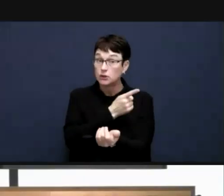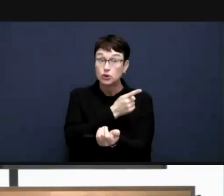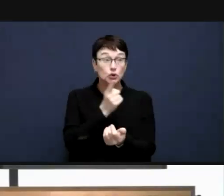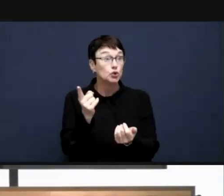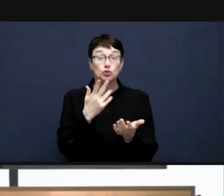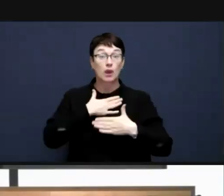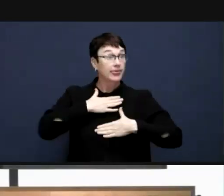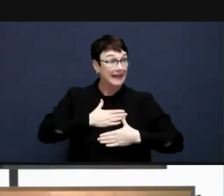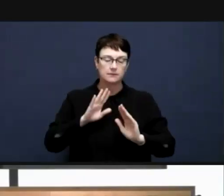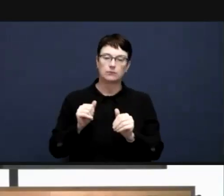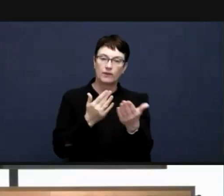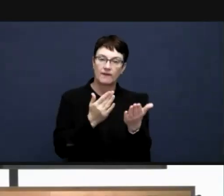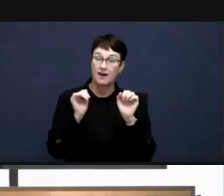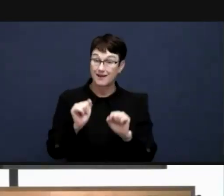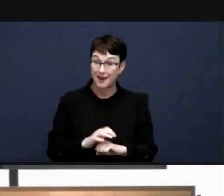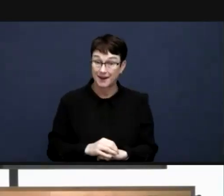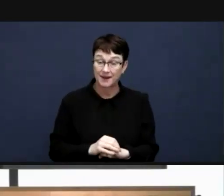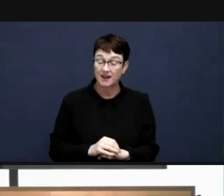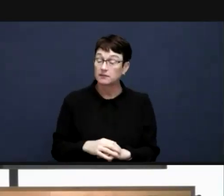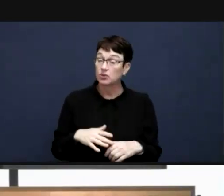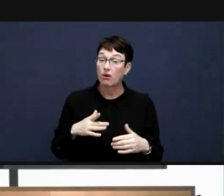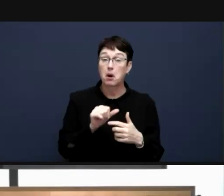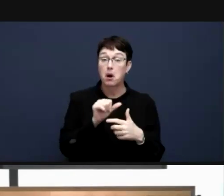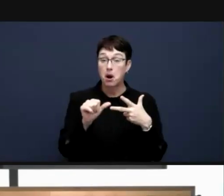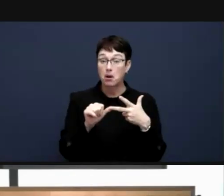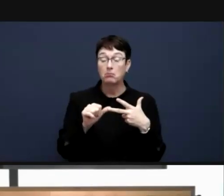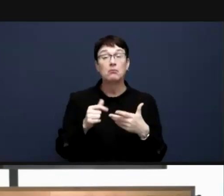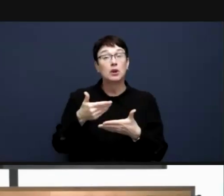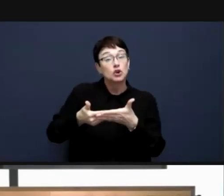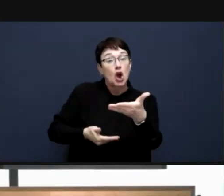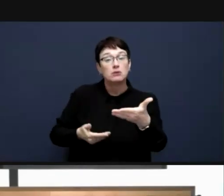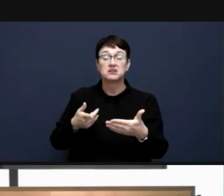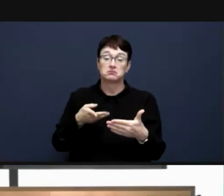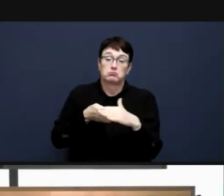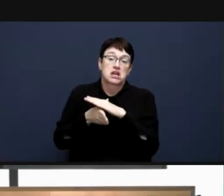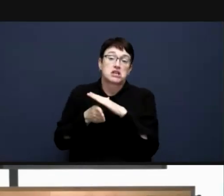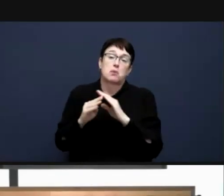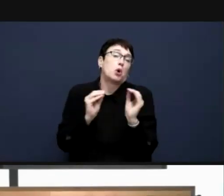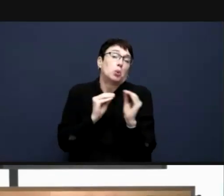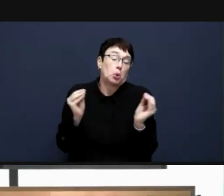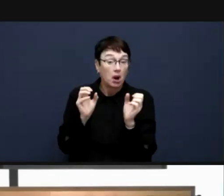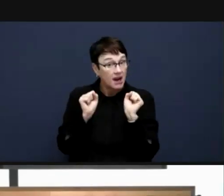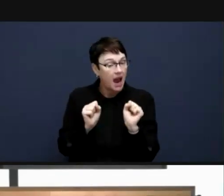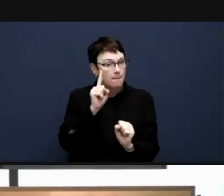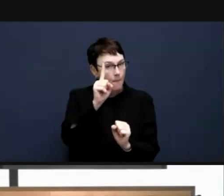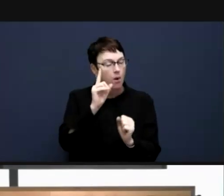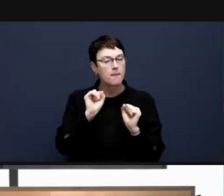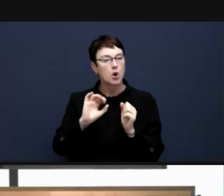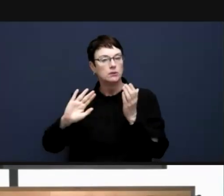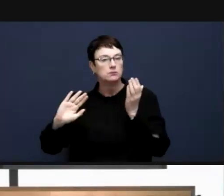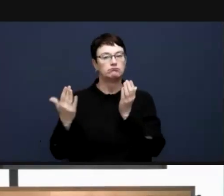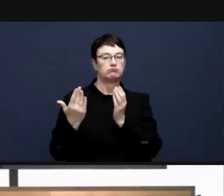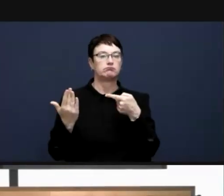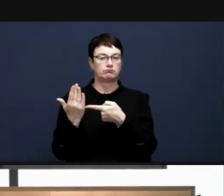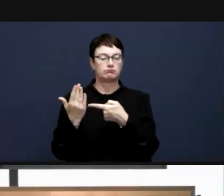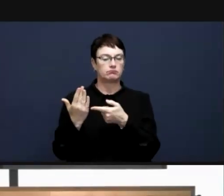provide non-accessible documentation, but you have to provide the accessible electronic format. So why is it relevant? Who